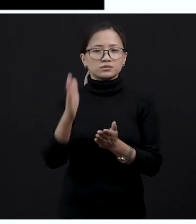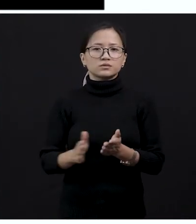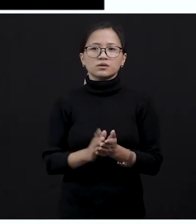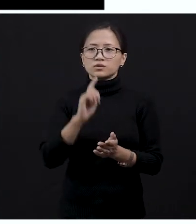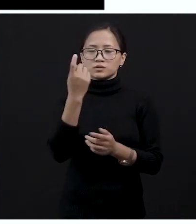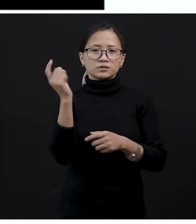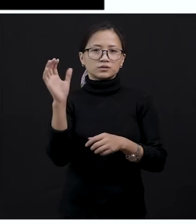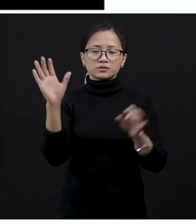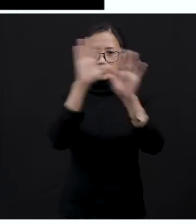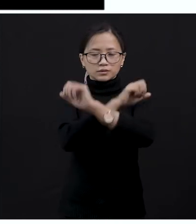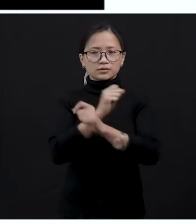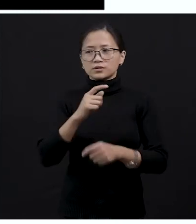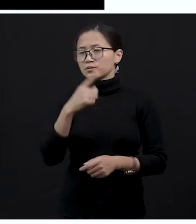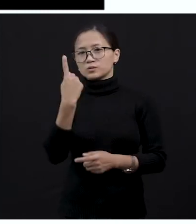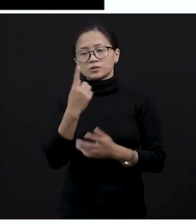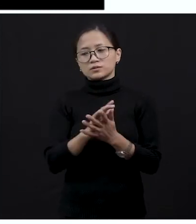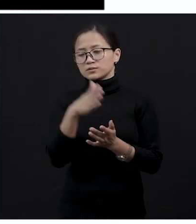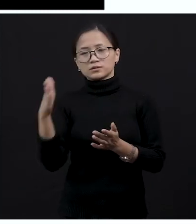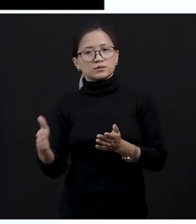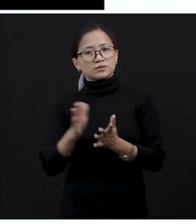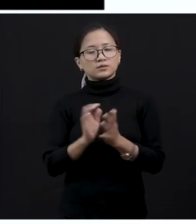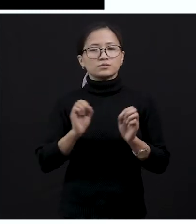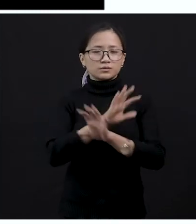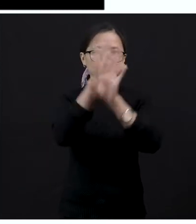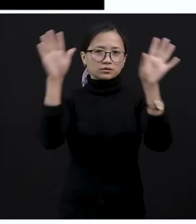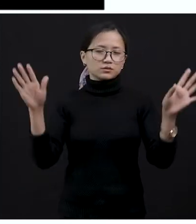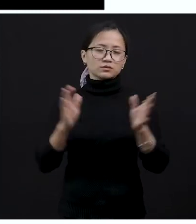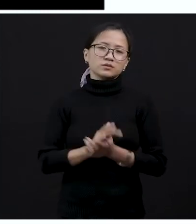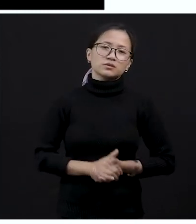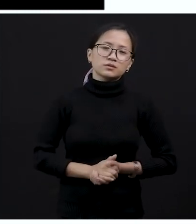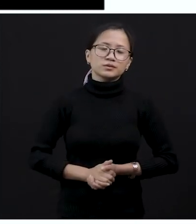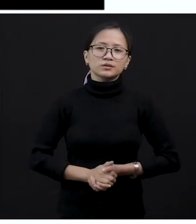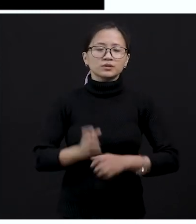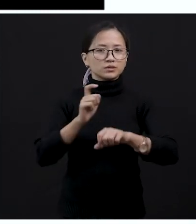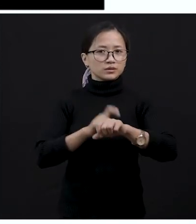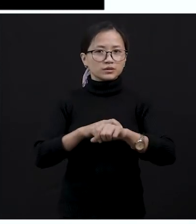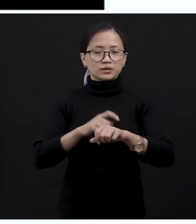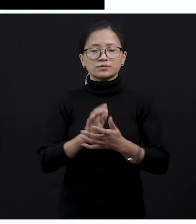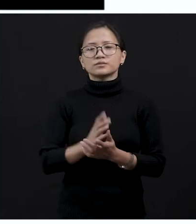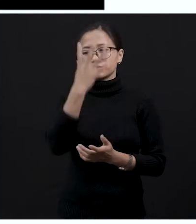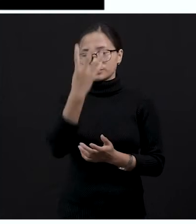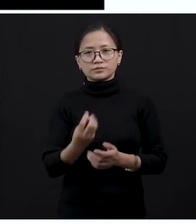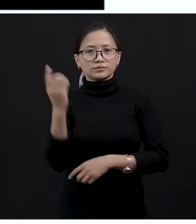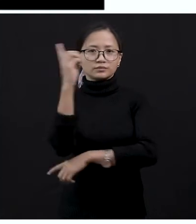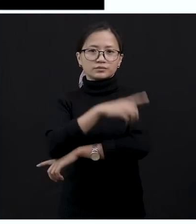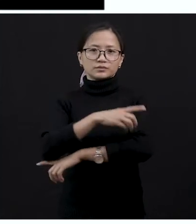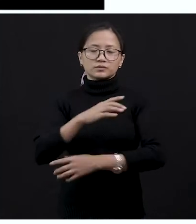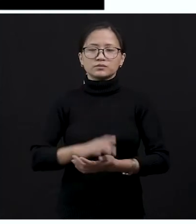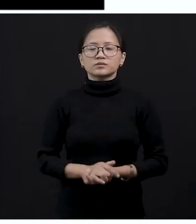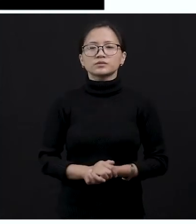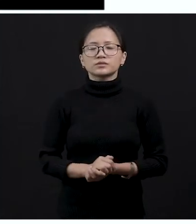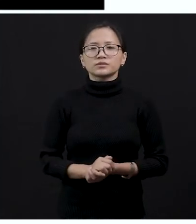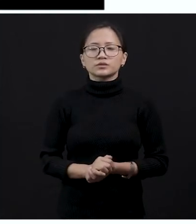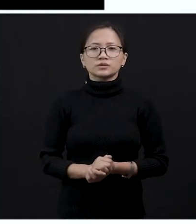is dark and one side is bright. Now the brighter side is daytime and the darker side is